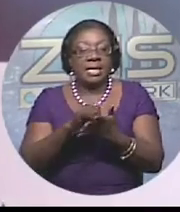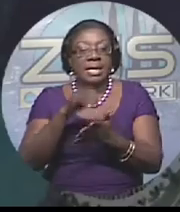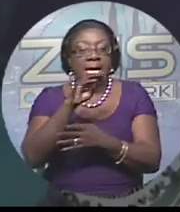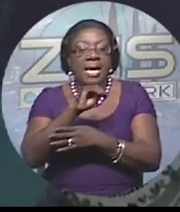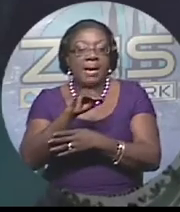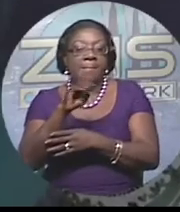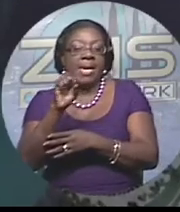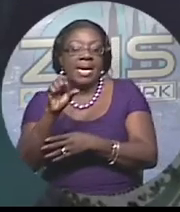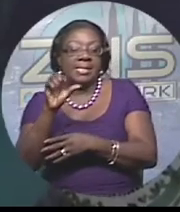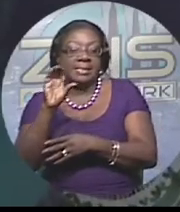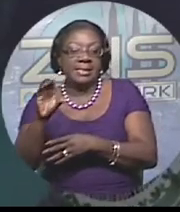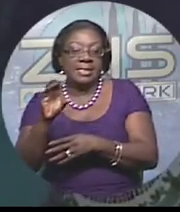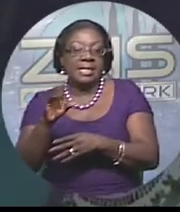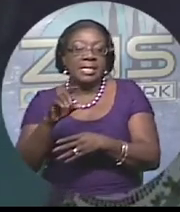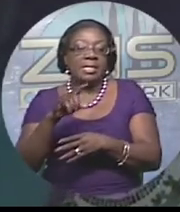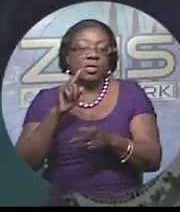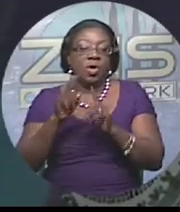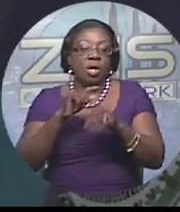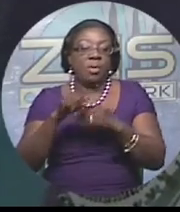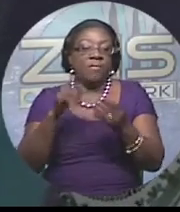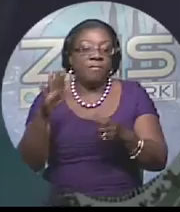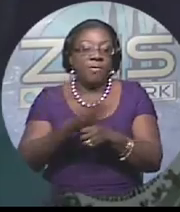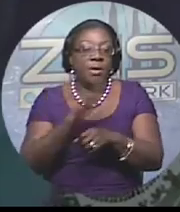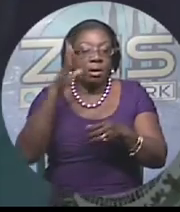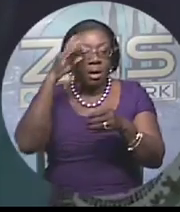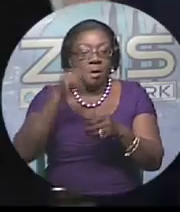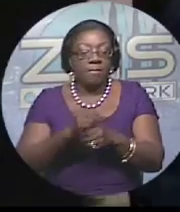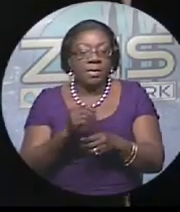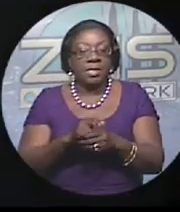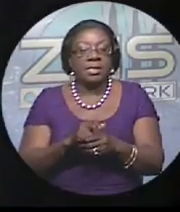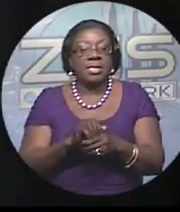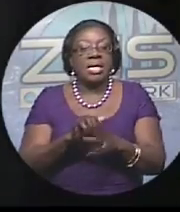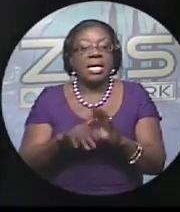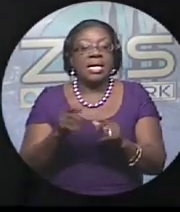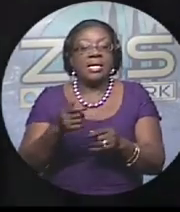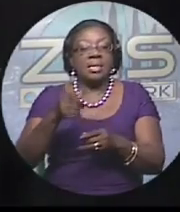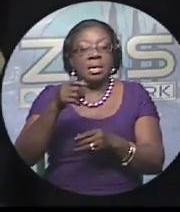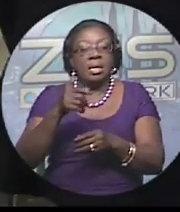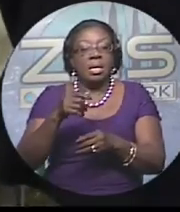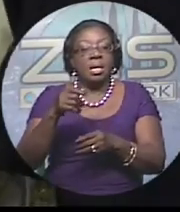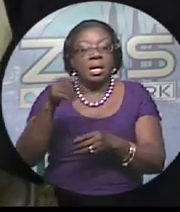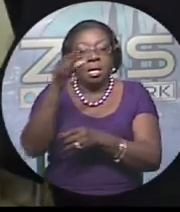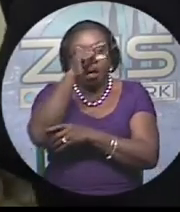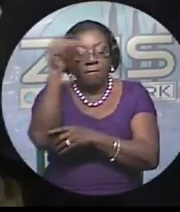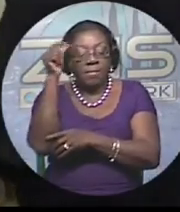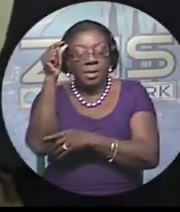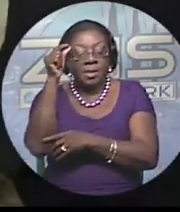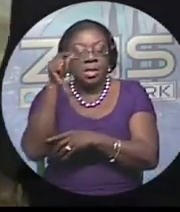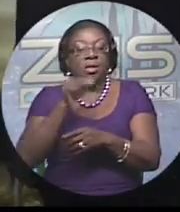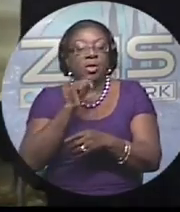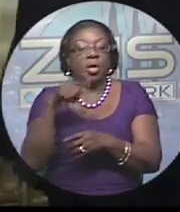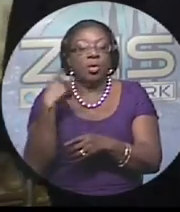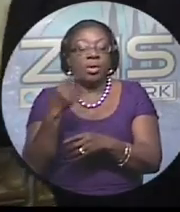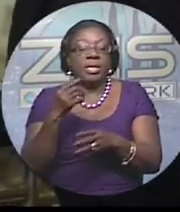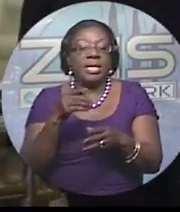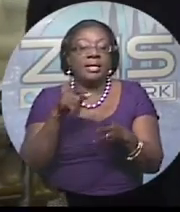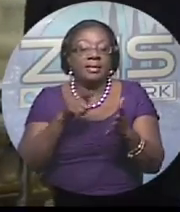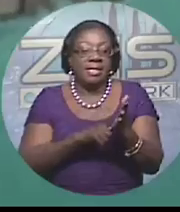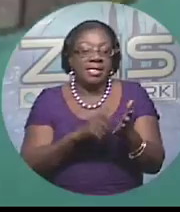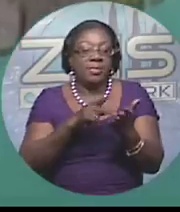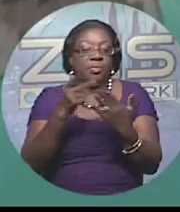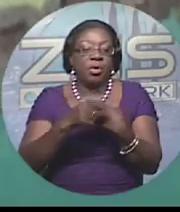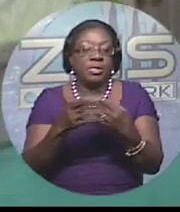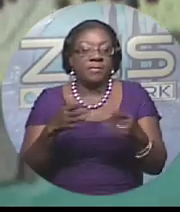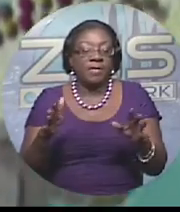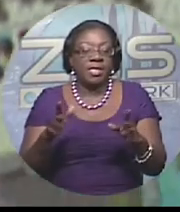full confidence in the Christie administration to get not only this project done, but to increase its investment in the Grand